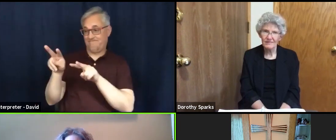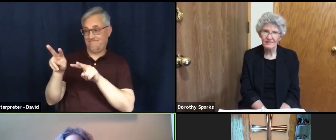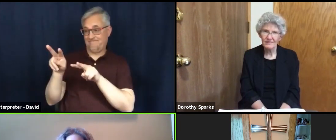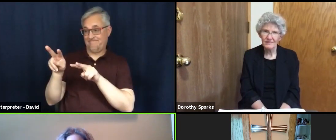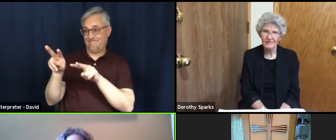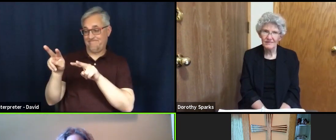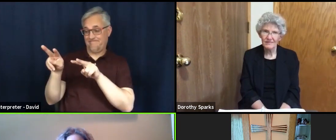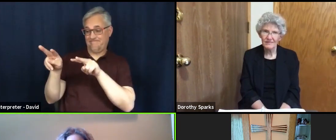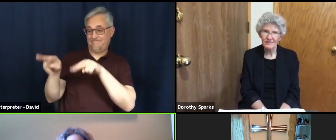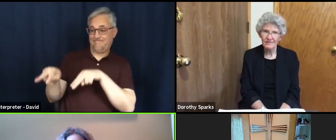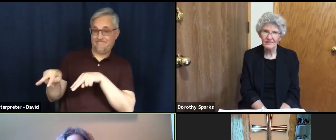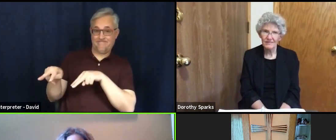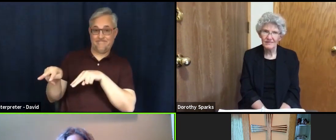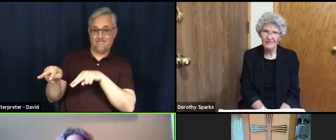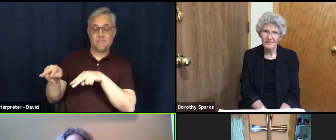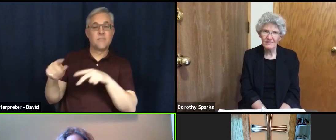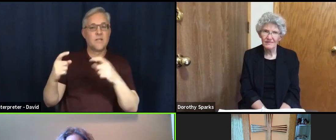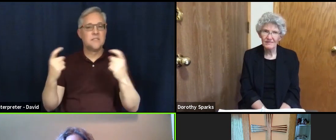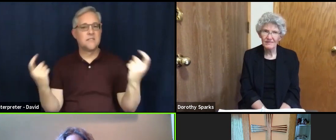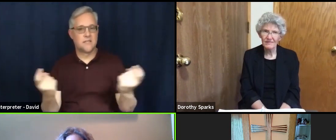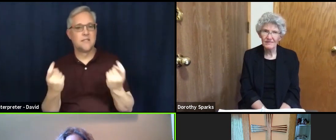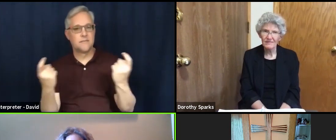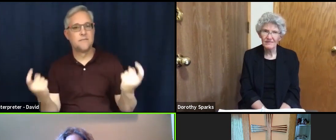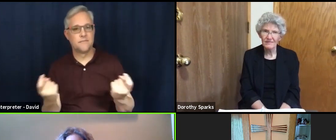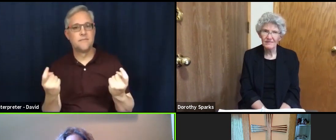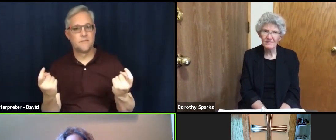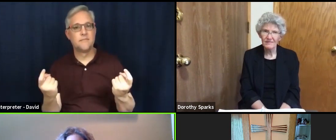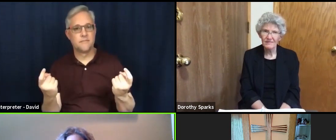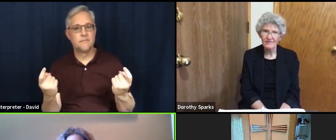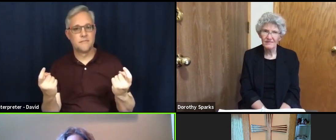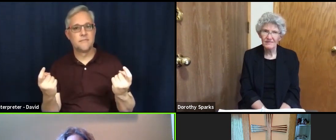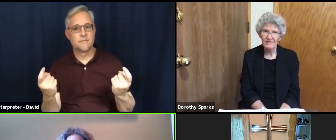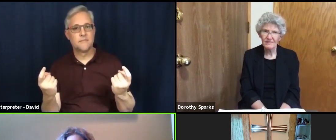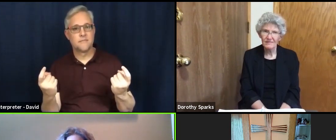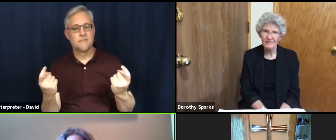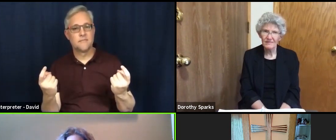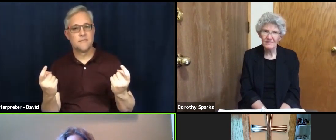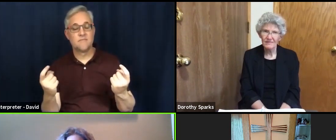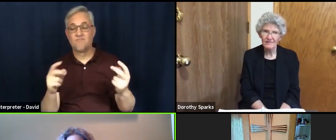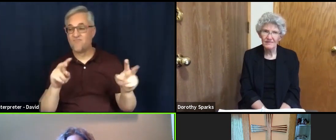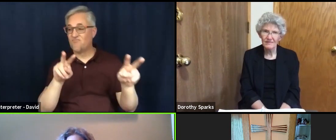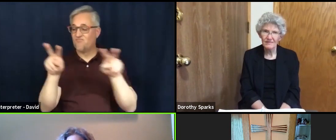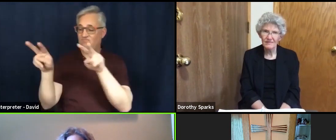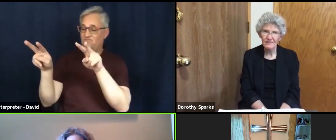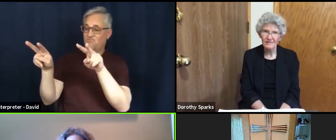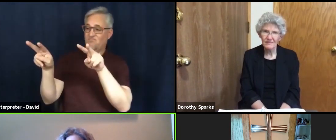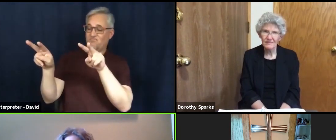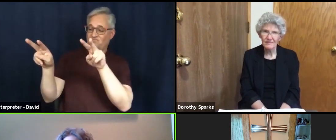We look at one another with judgment.